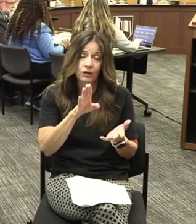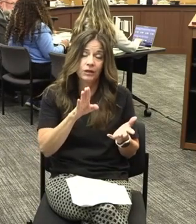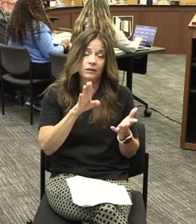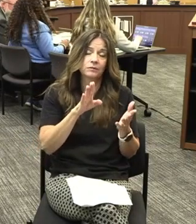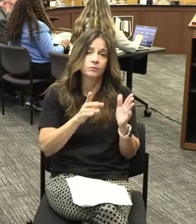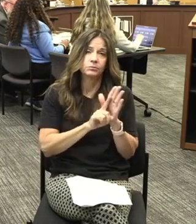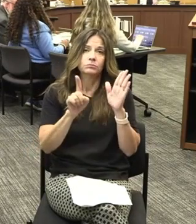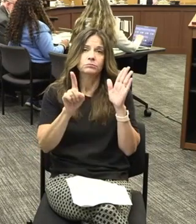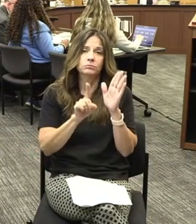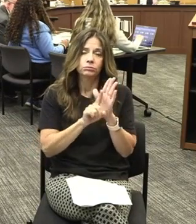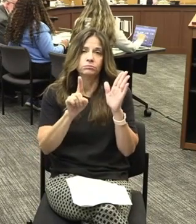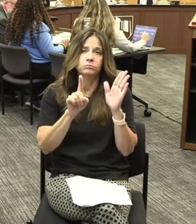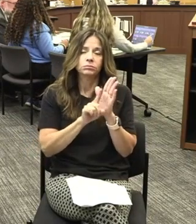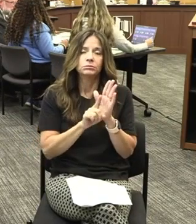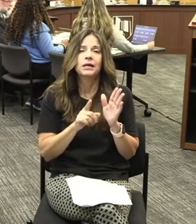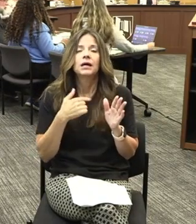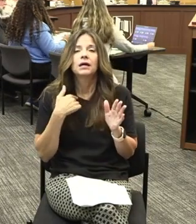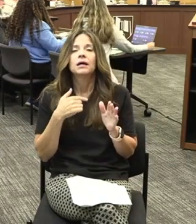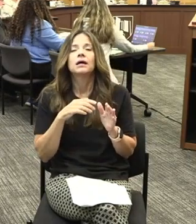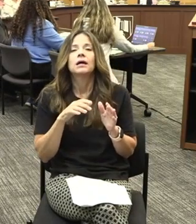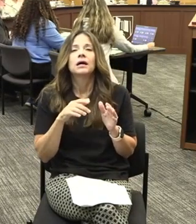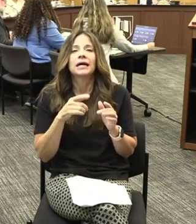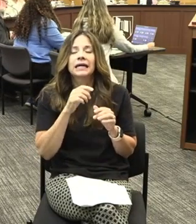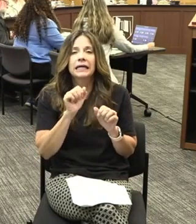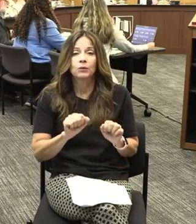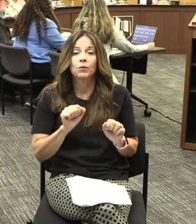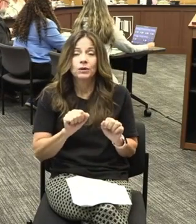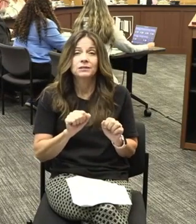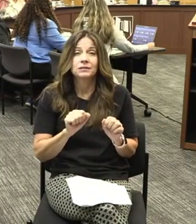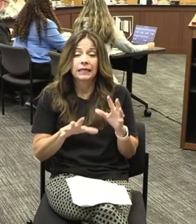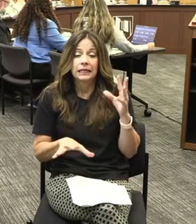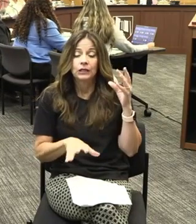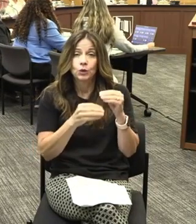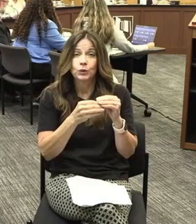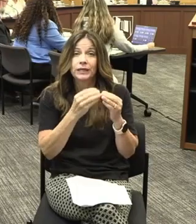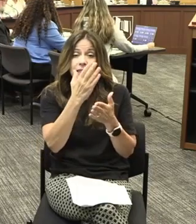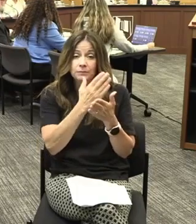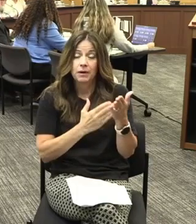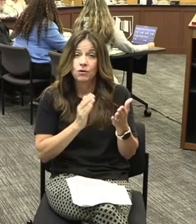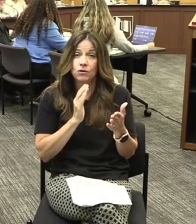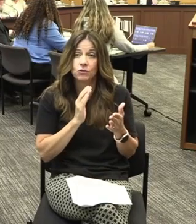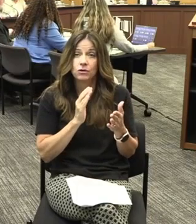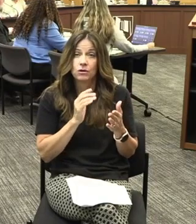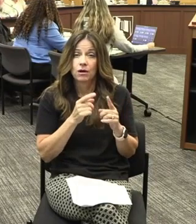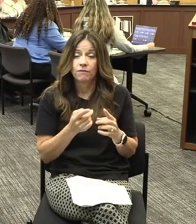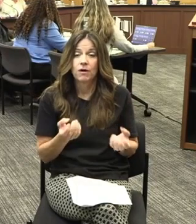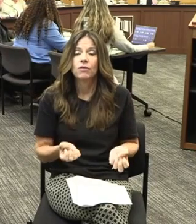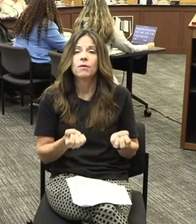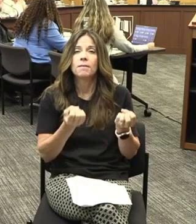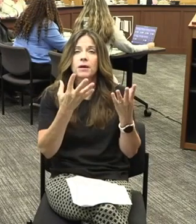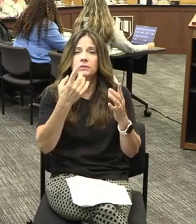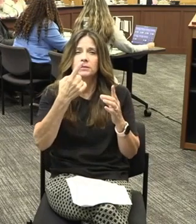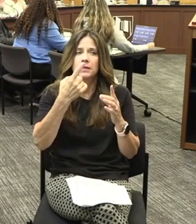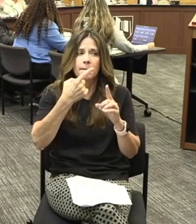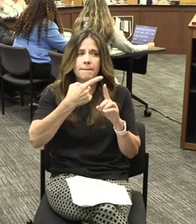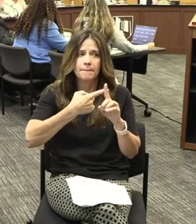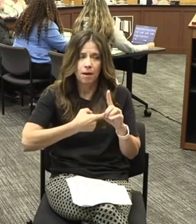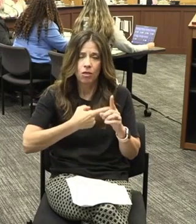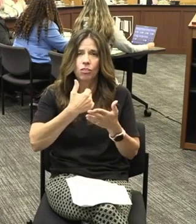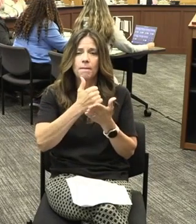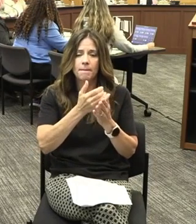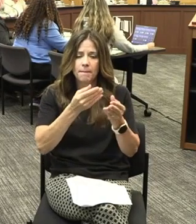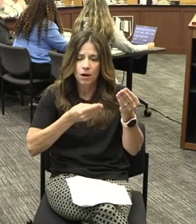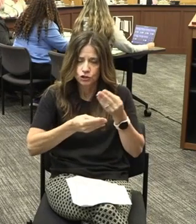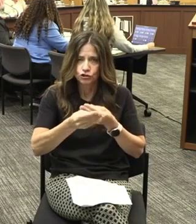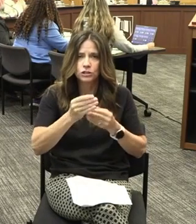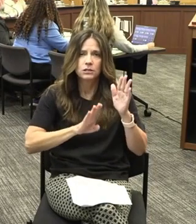fine. The contingency was intentionally included as part of the multi-month budget development